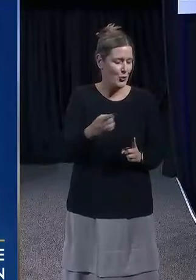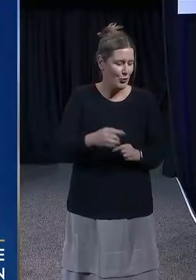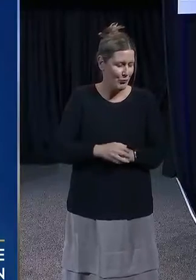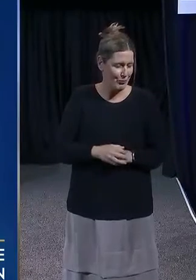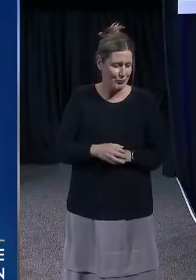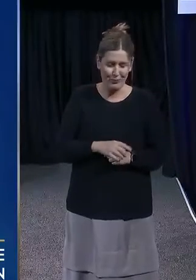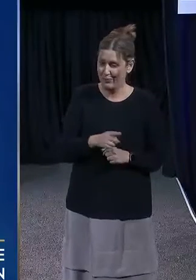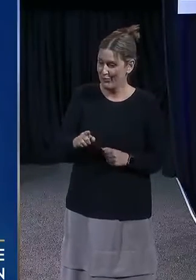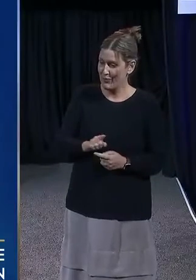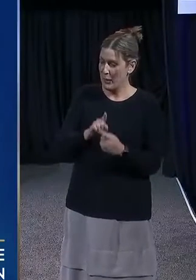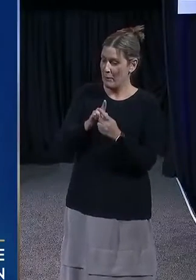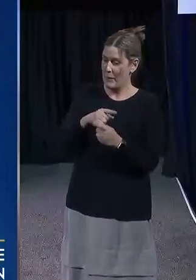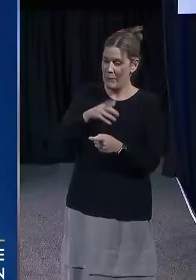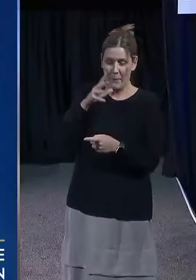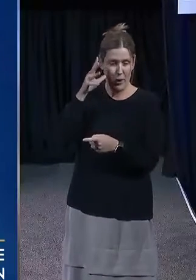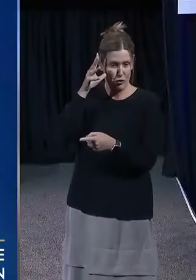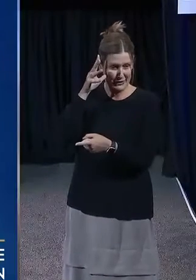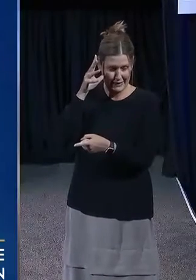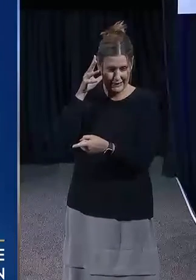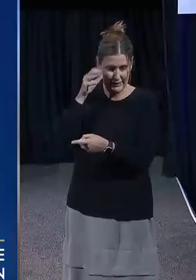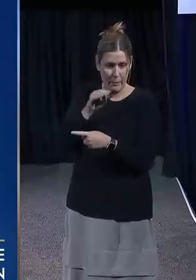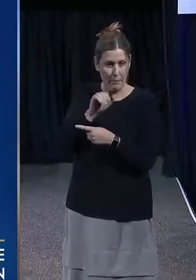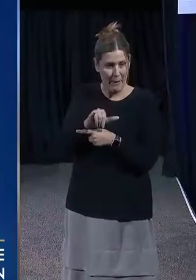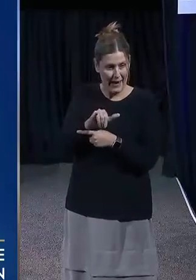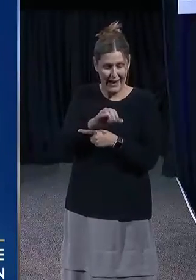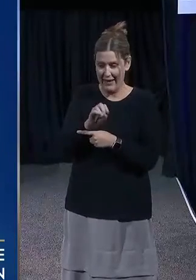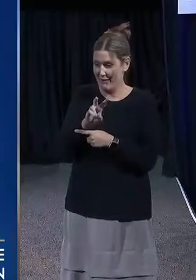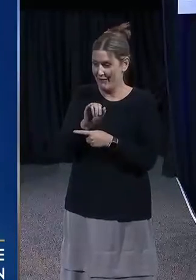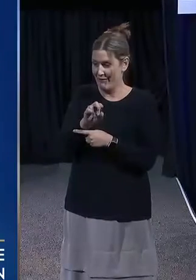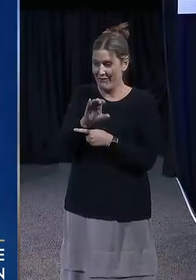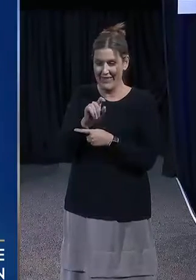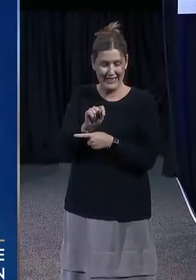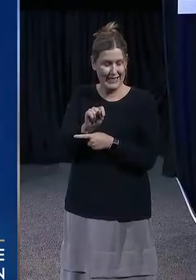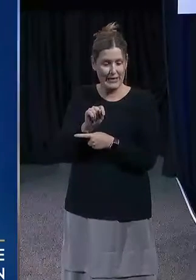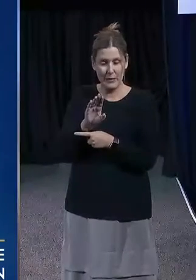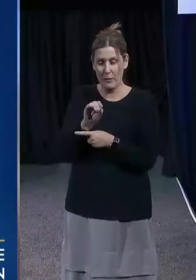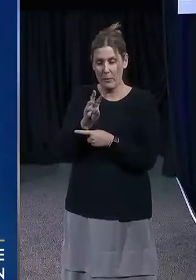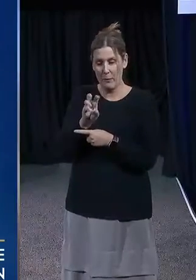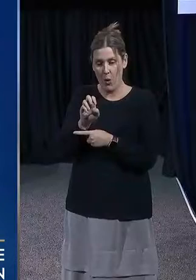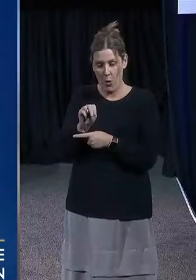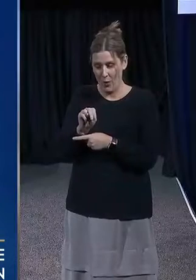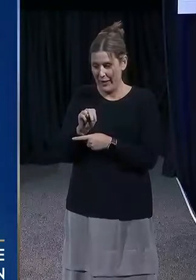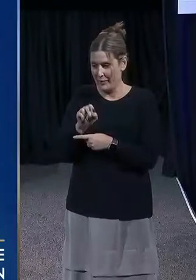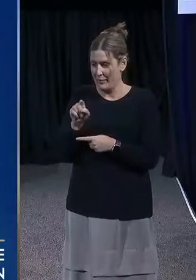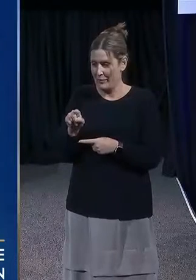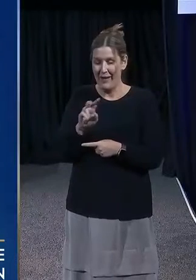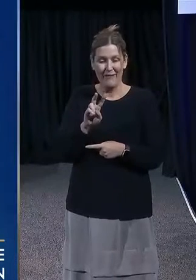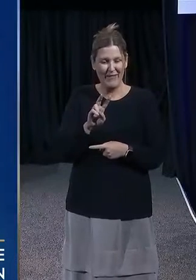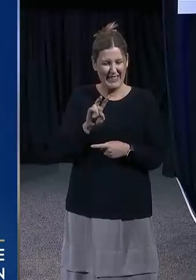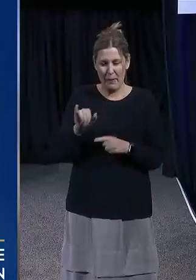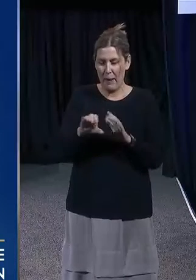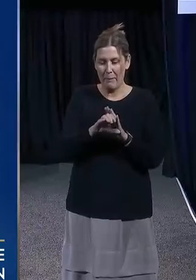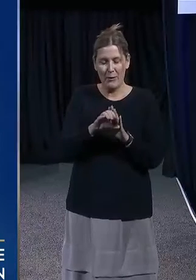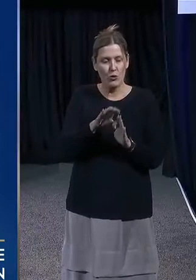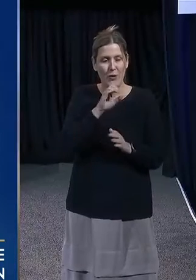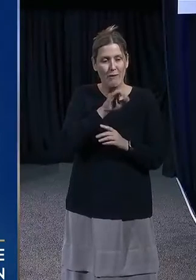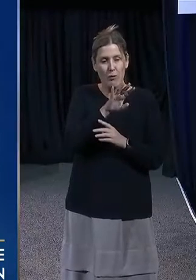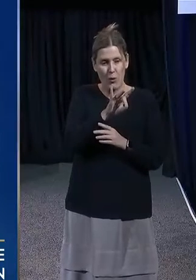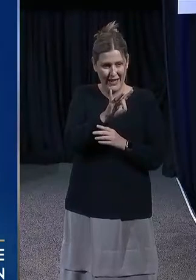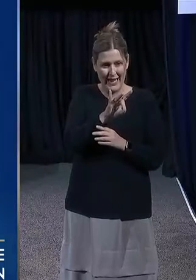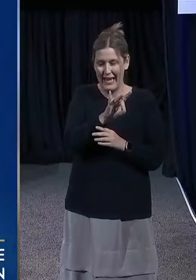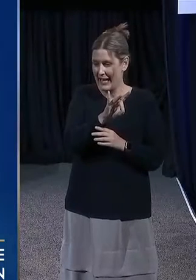parents. This is May and Vincent Bowen. Vincent is 48 in this picture. He's